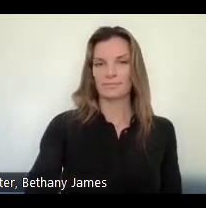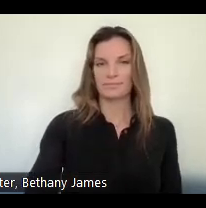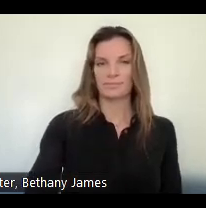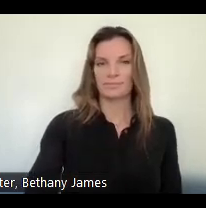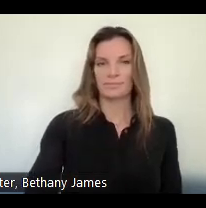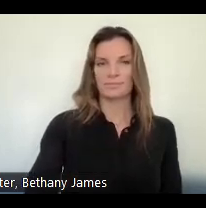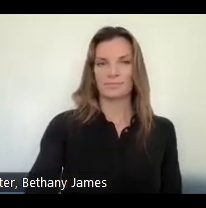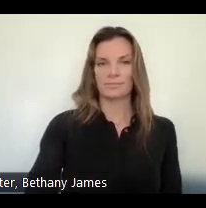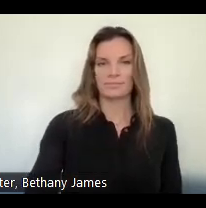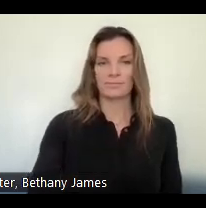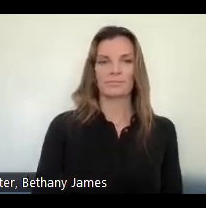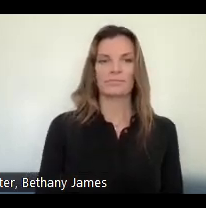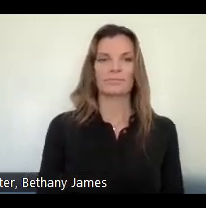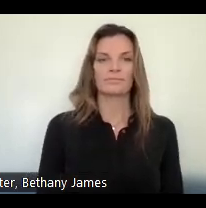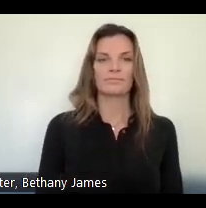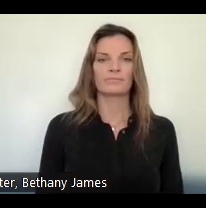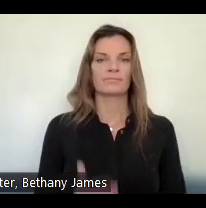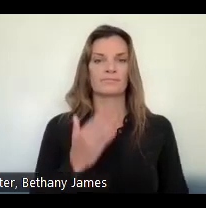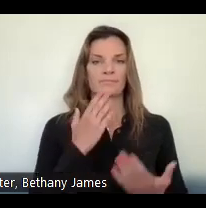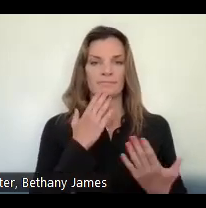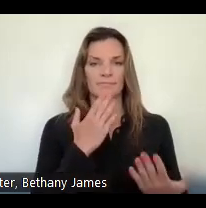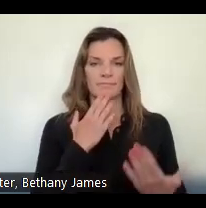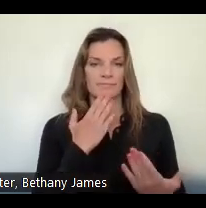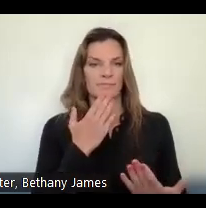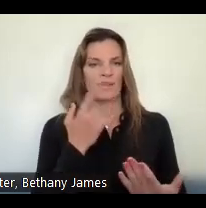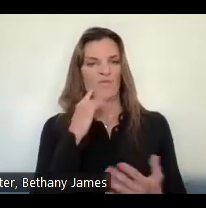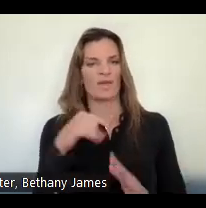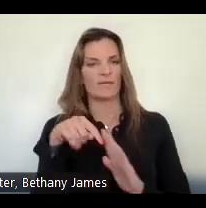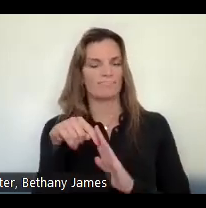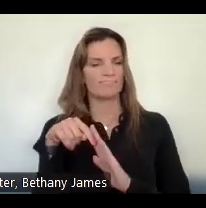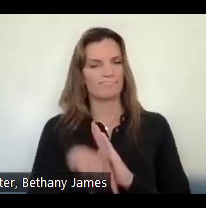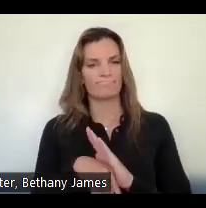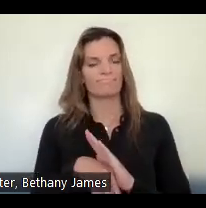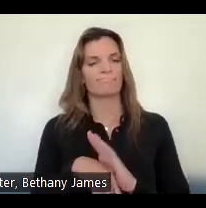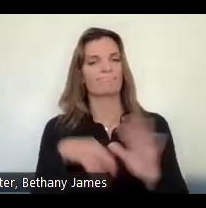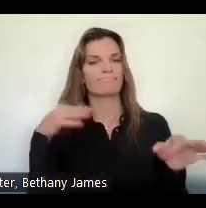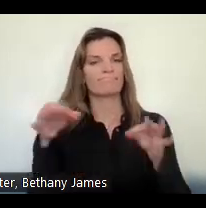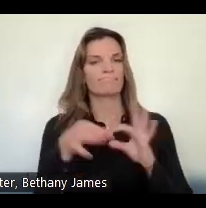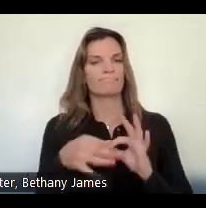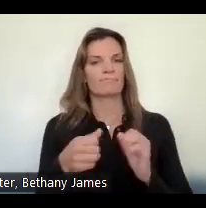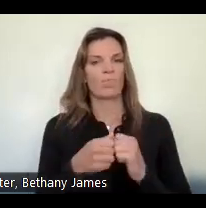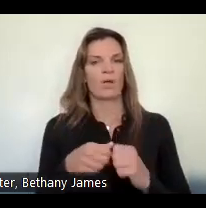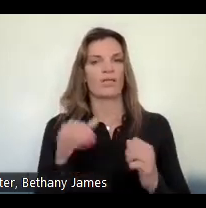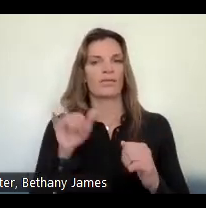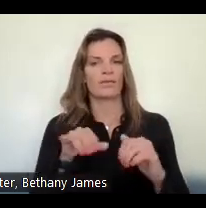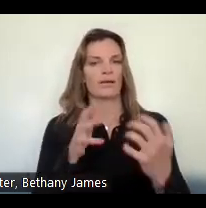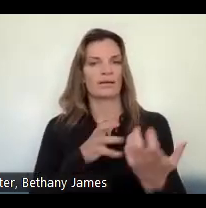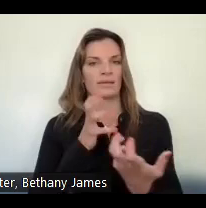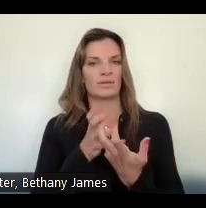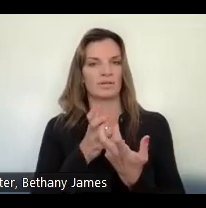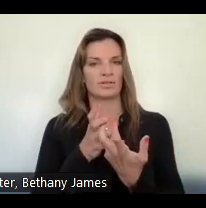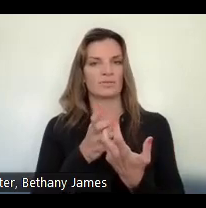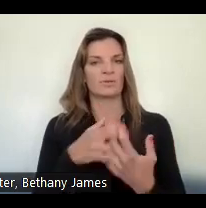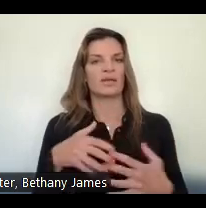Thank you so much, Kimberly, for providing us with such a comprehensive overview of workplace accommodations. I learned so much from